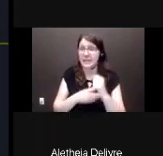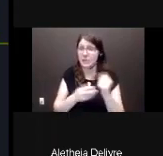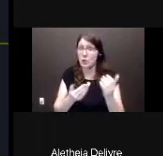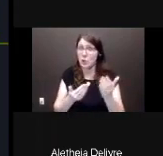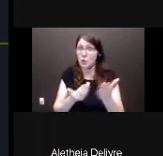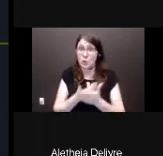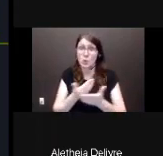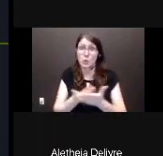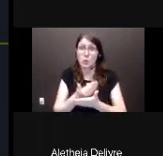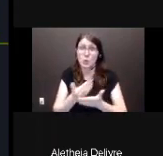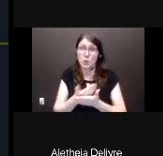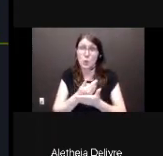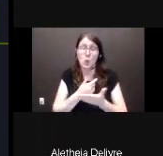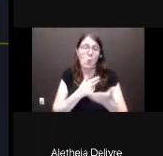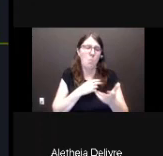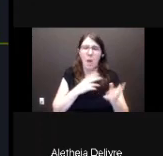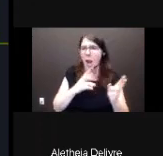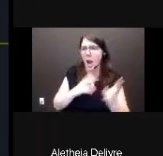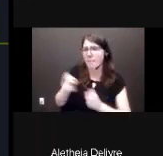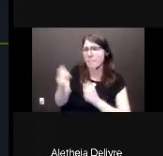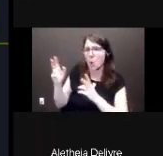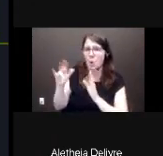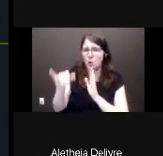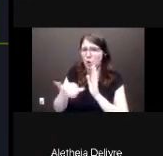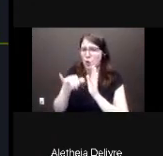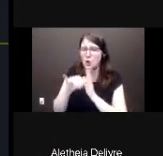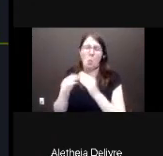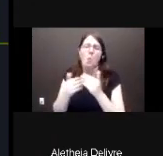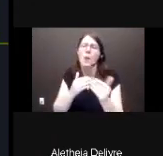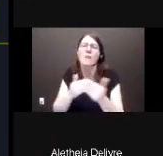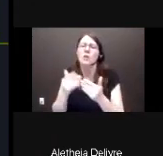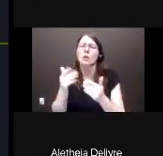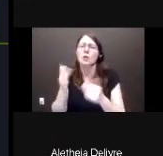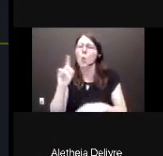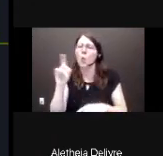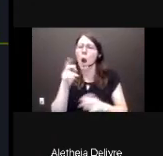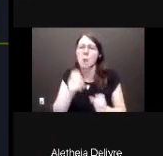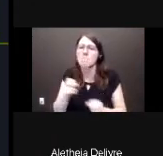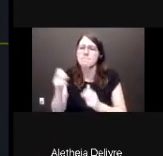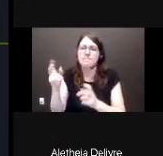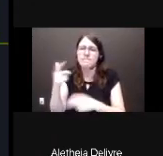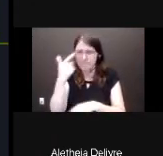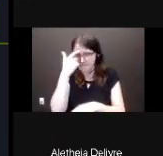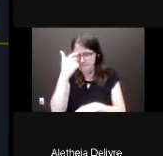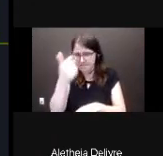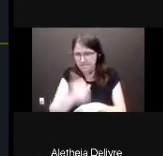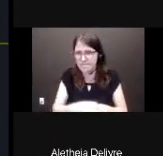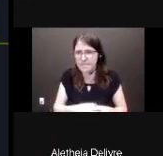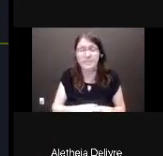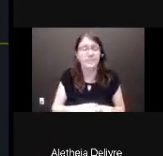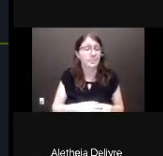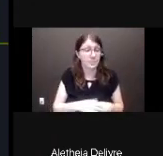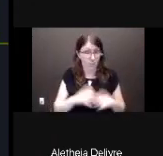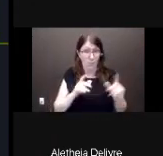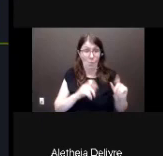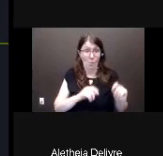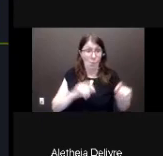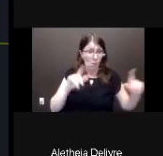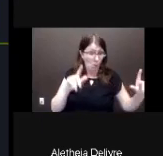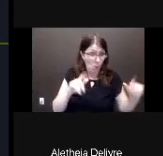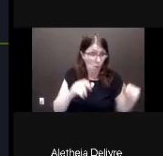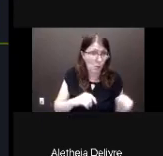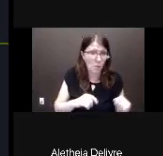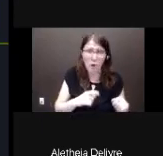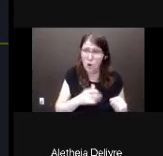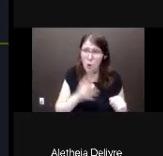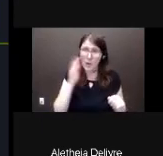YouTube or the way you want to use it. So usually when you open a new project, you won't see a lot of things on here like you see on my screen.